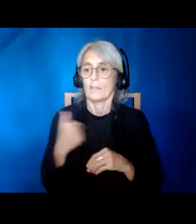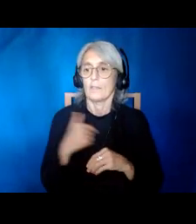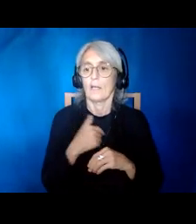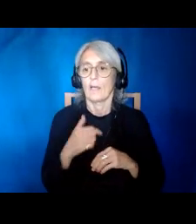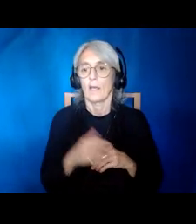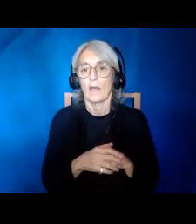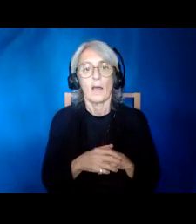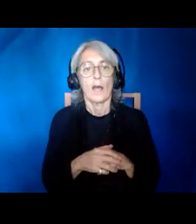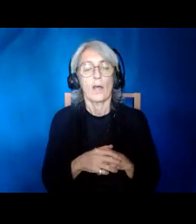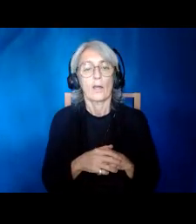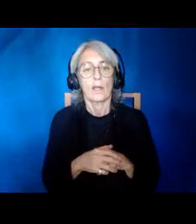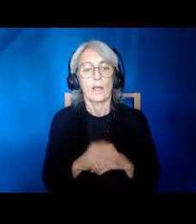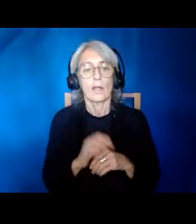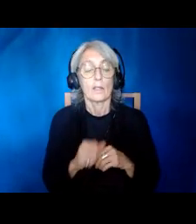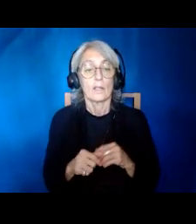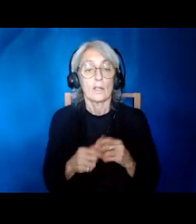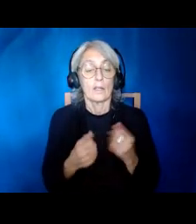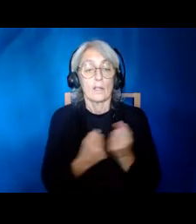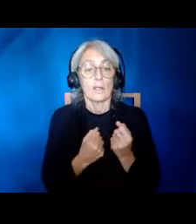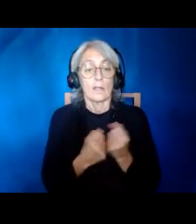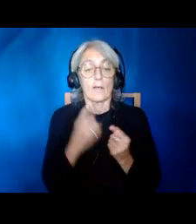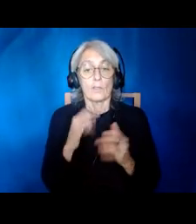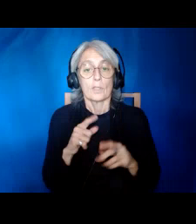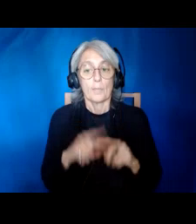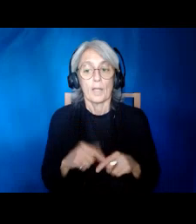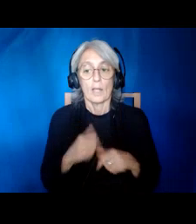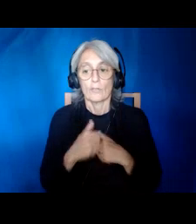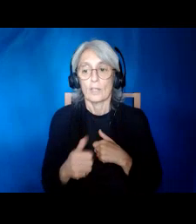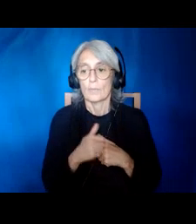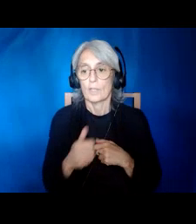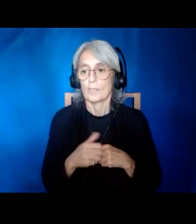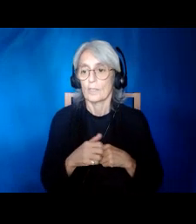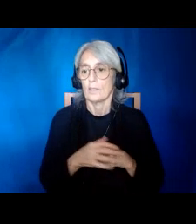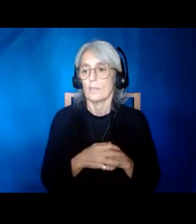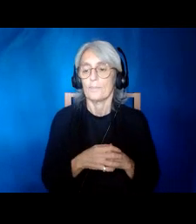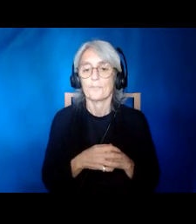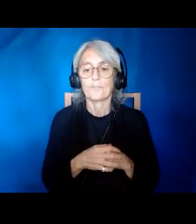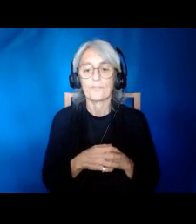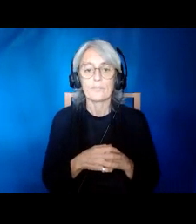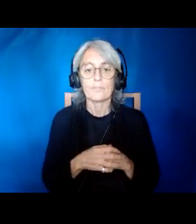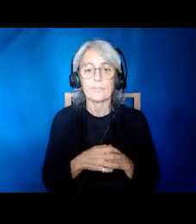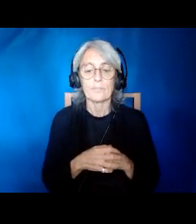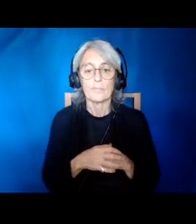champion Californians who depend on our transportation networks for their livelihoods and the work of the committee